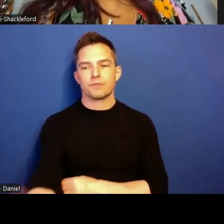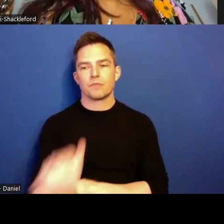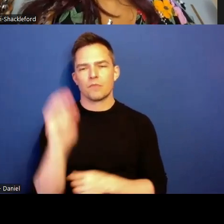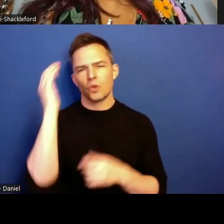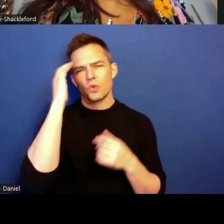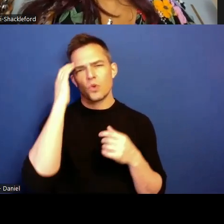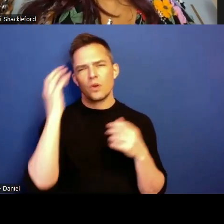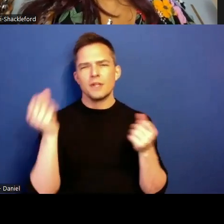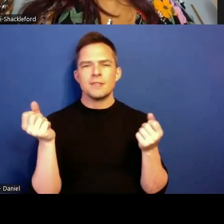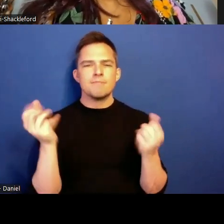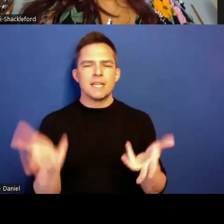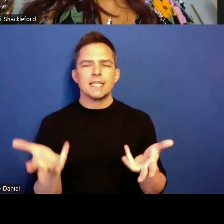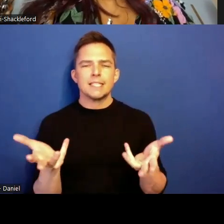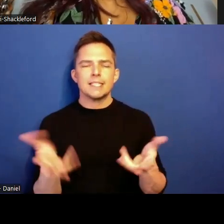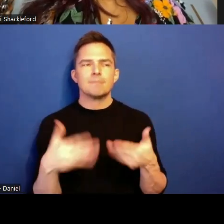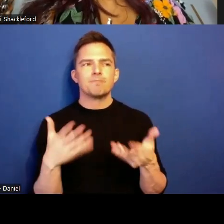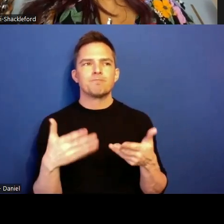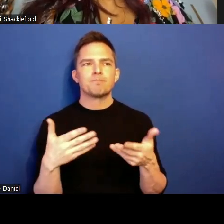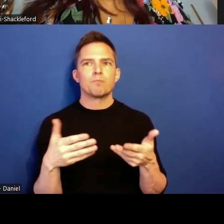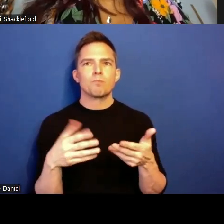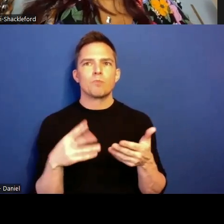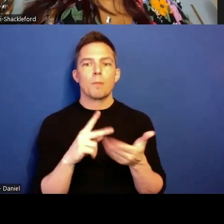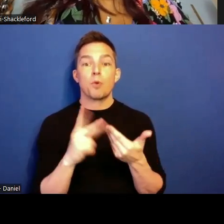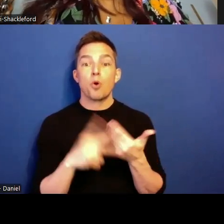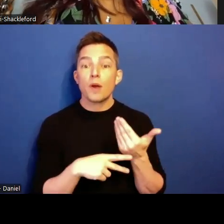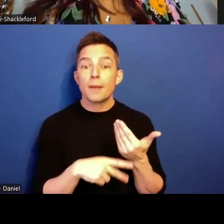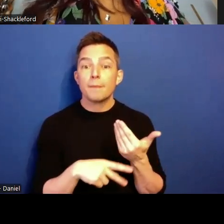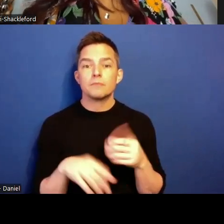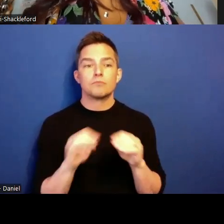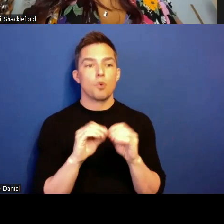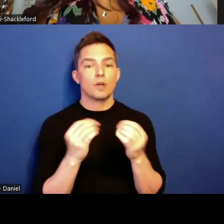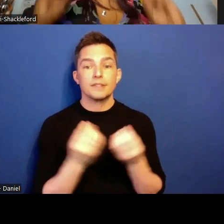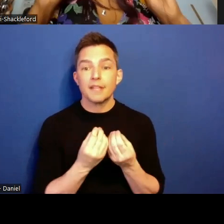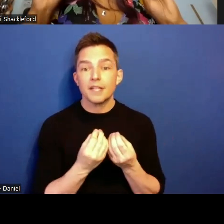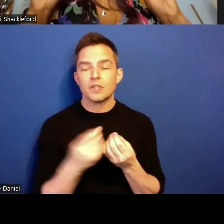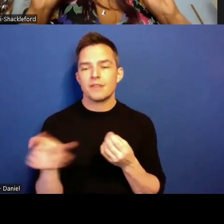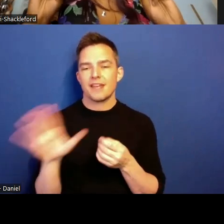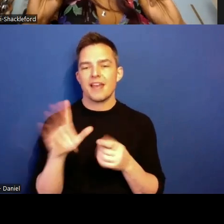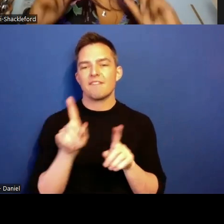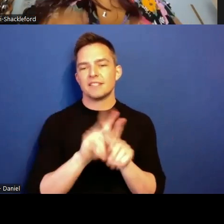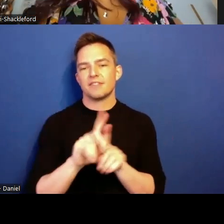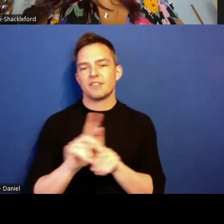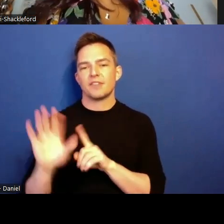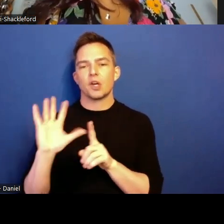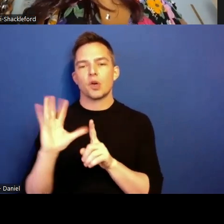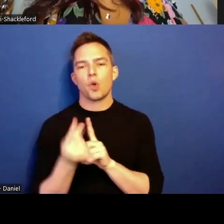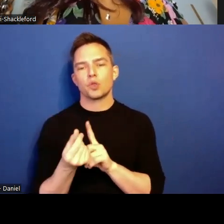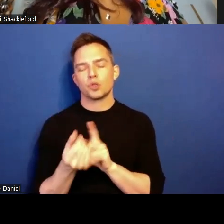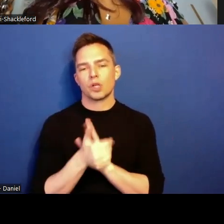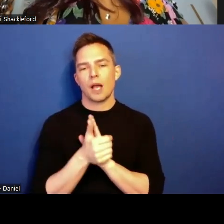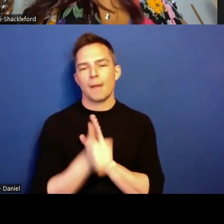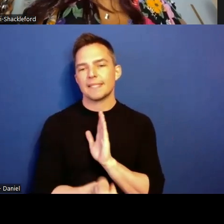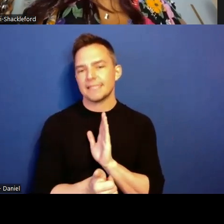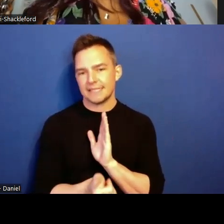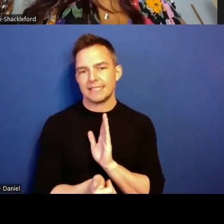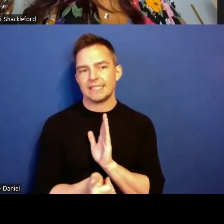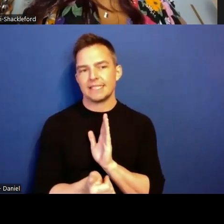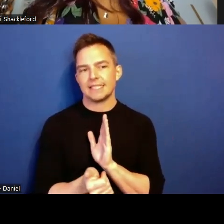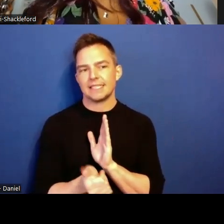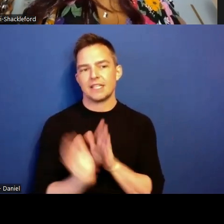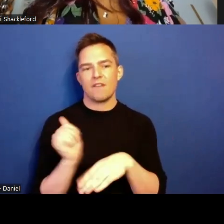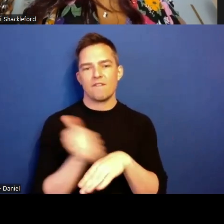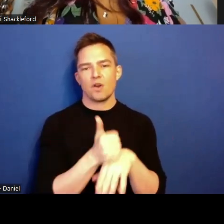a lot of the programs and organizations have these different cultural competency